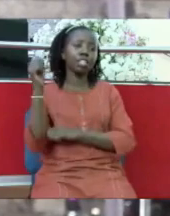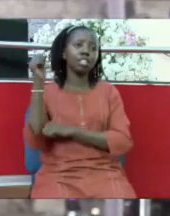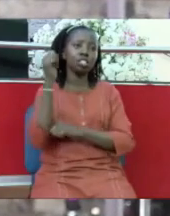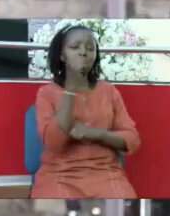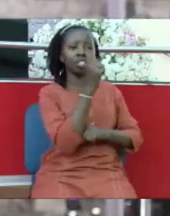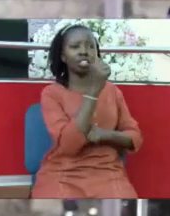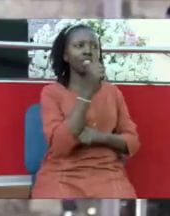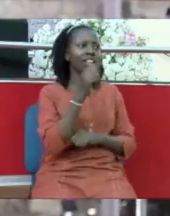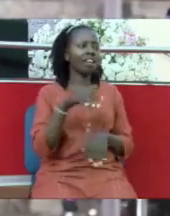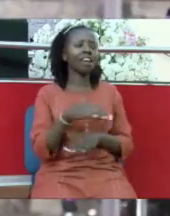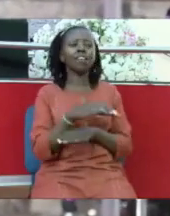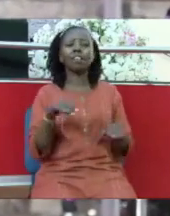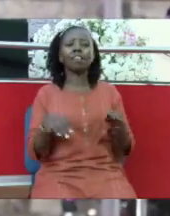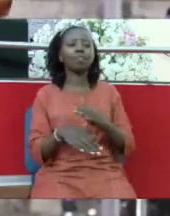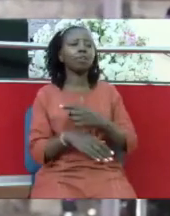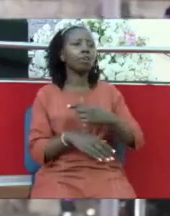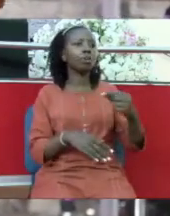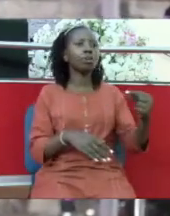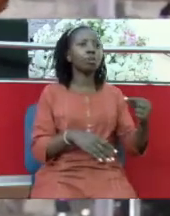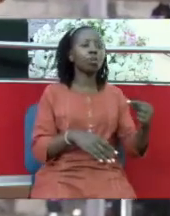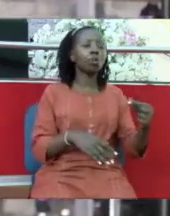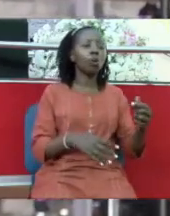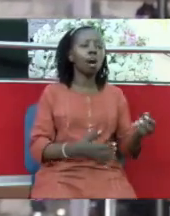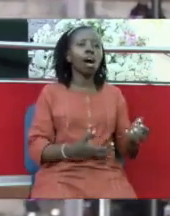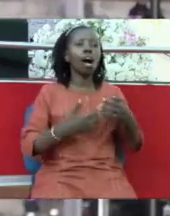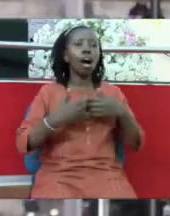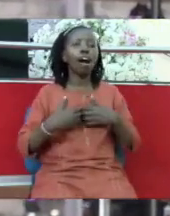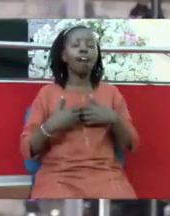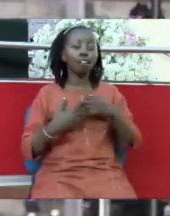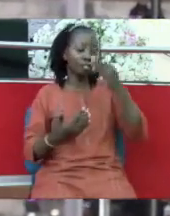Everywhere you go, take the shield of faith.